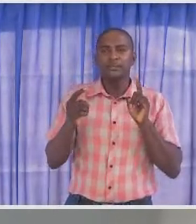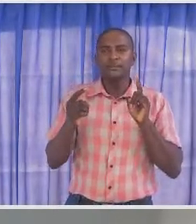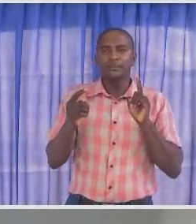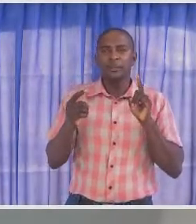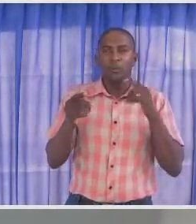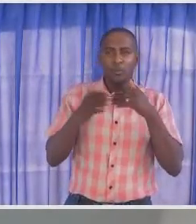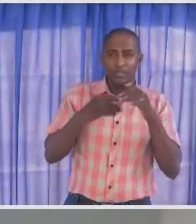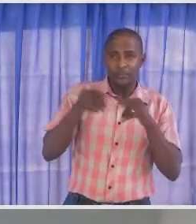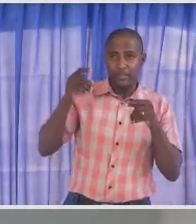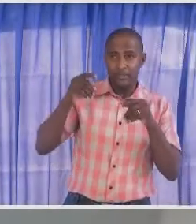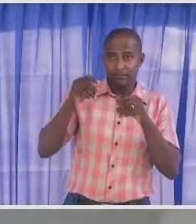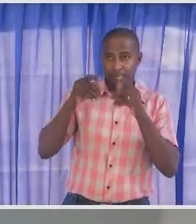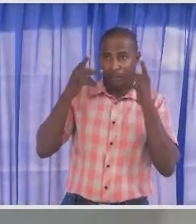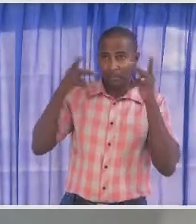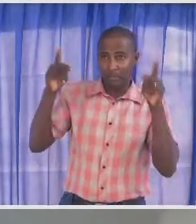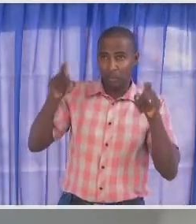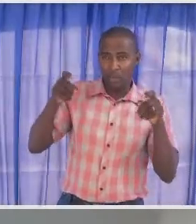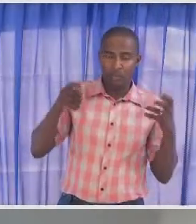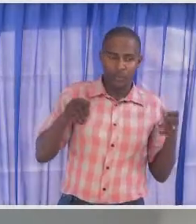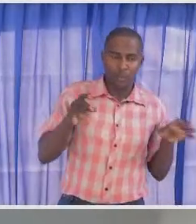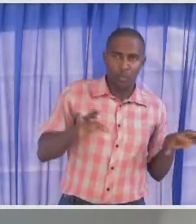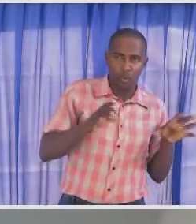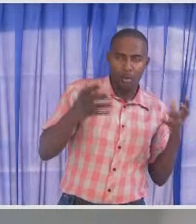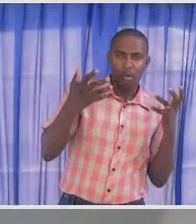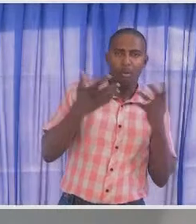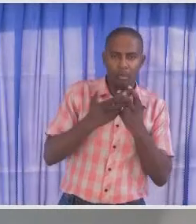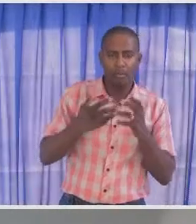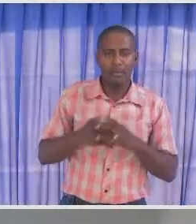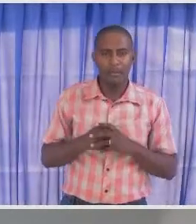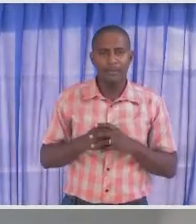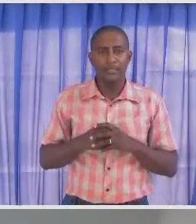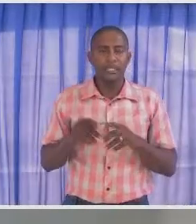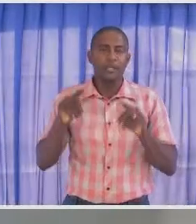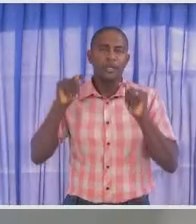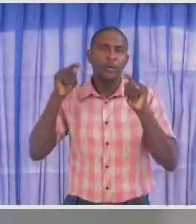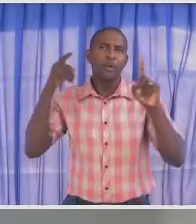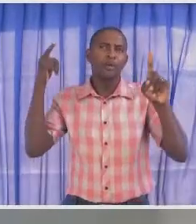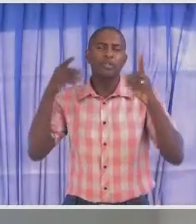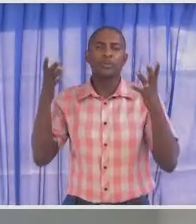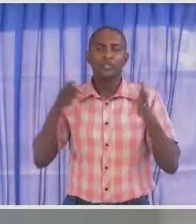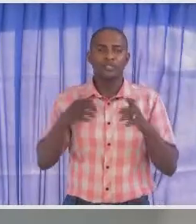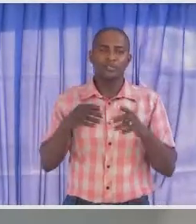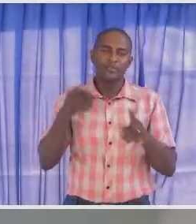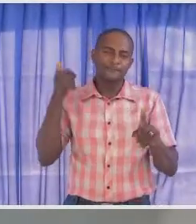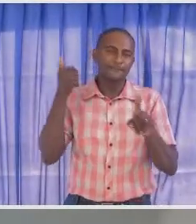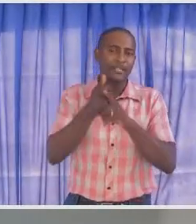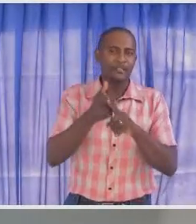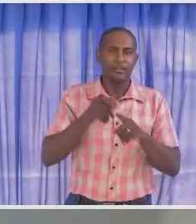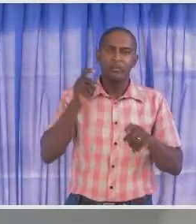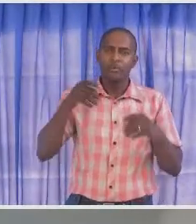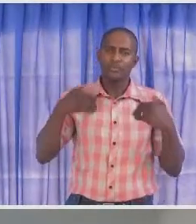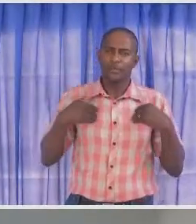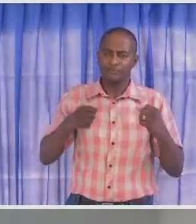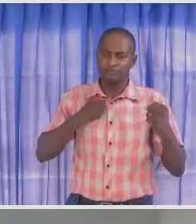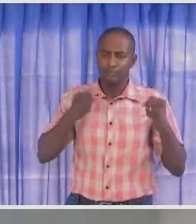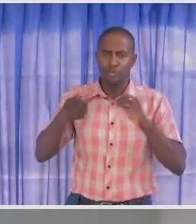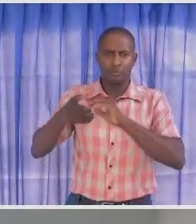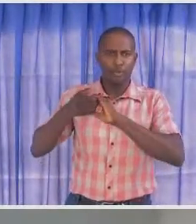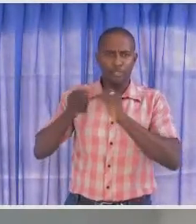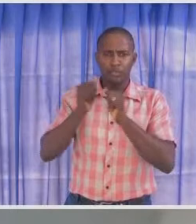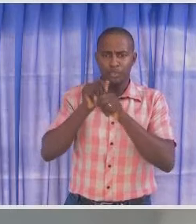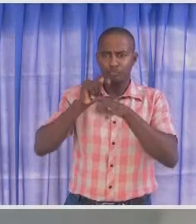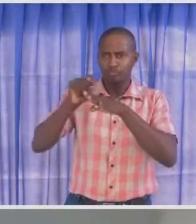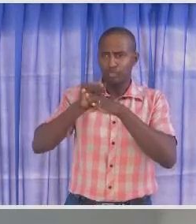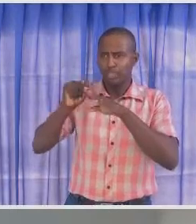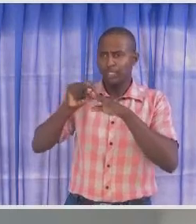and national economic goals. If TVET is to be effective, there must be strong partnerships with training